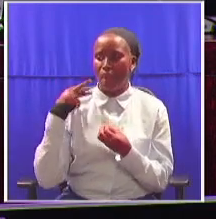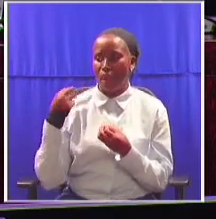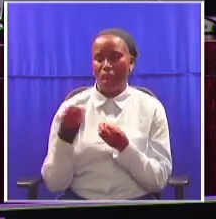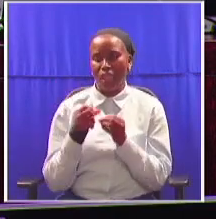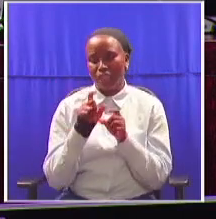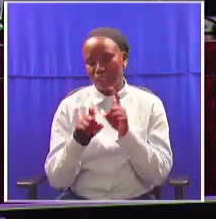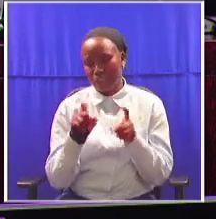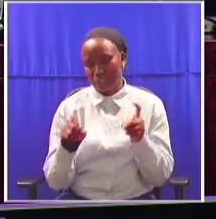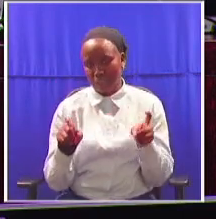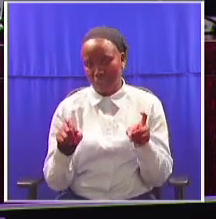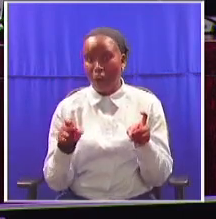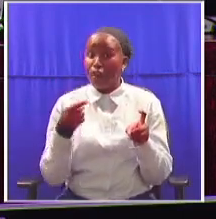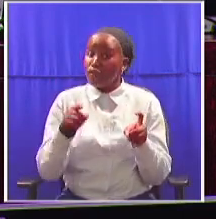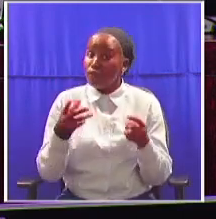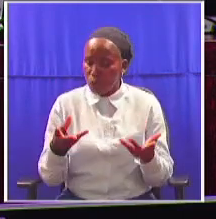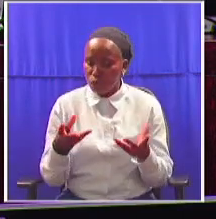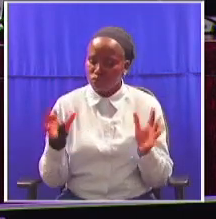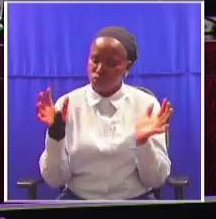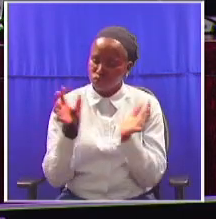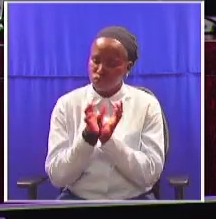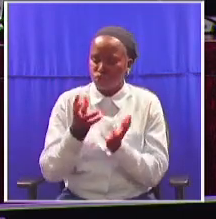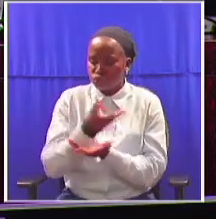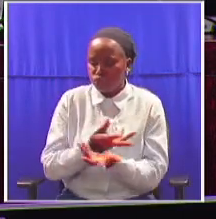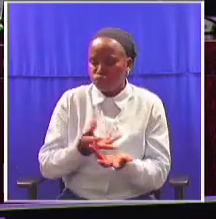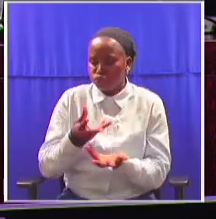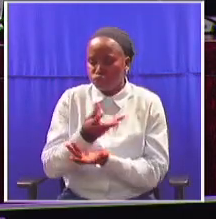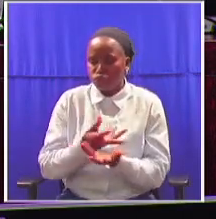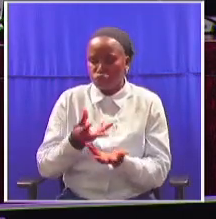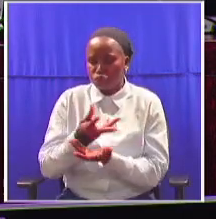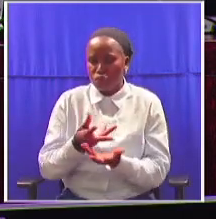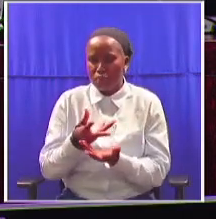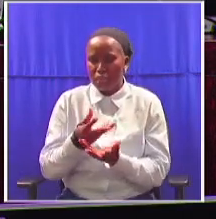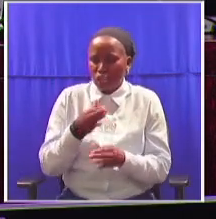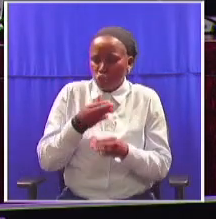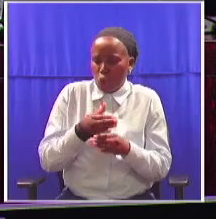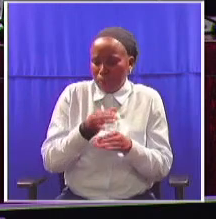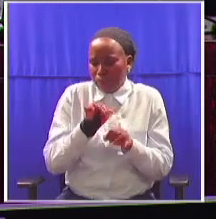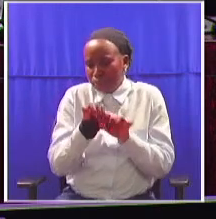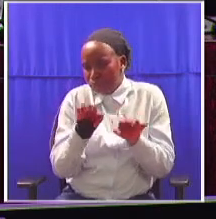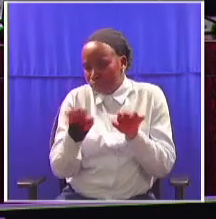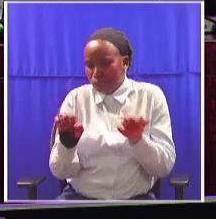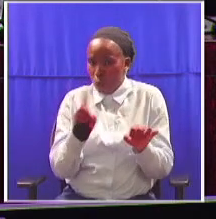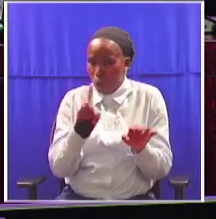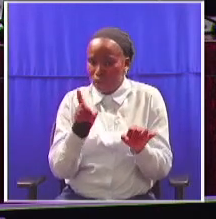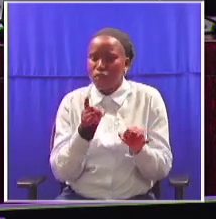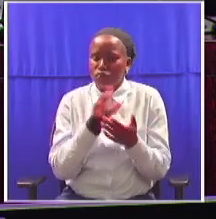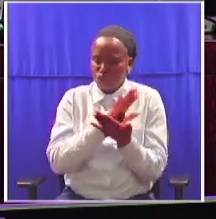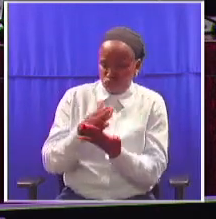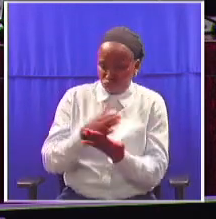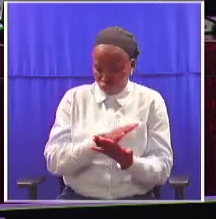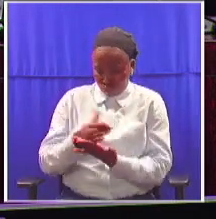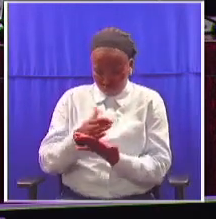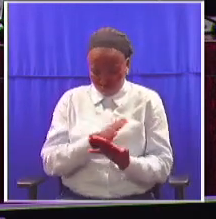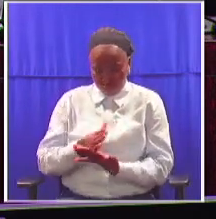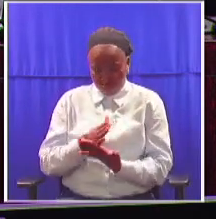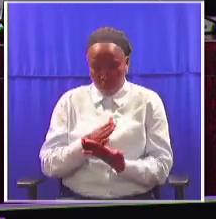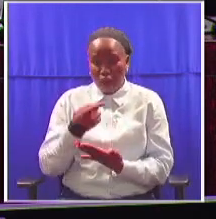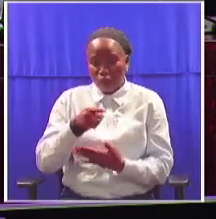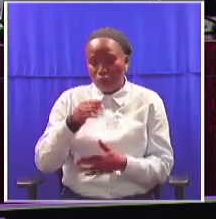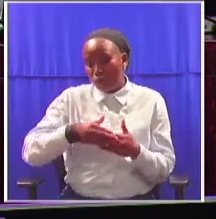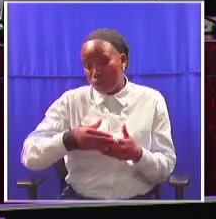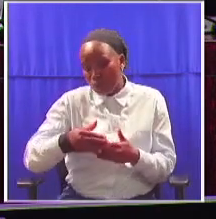specific tasks that they and their departments must focus on over the next